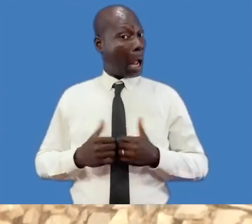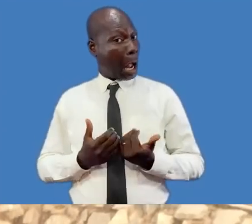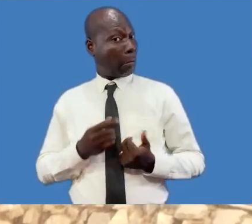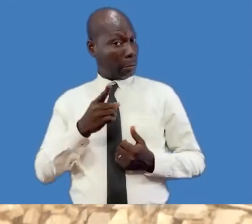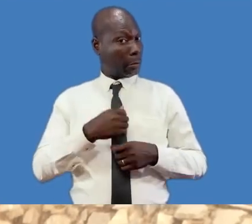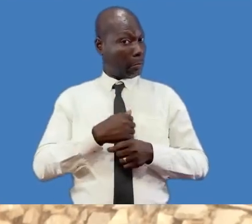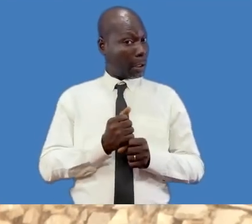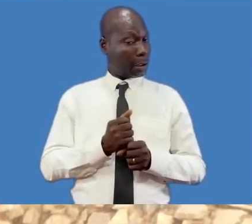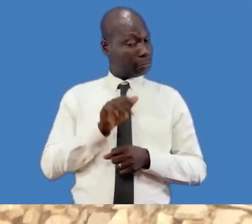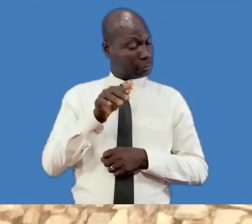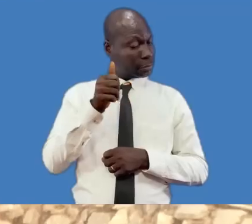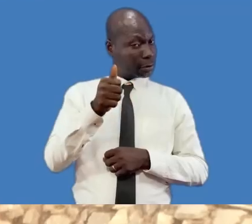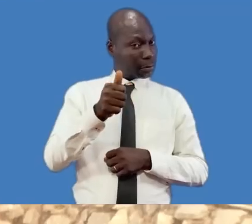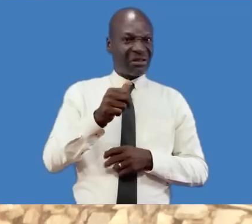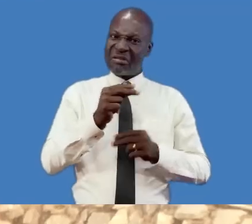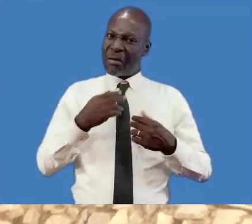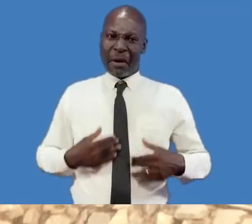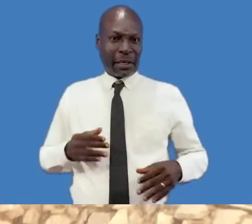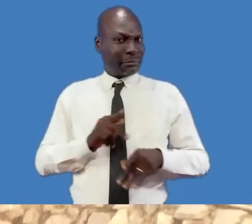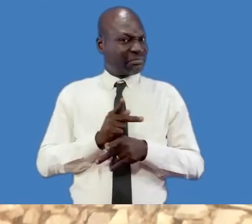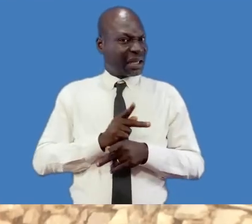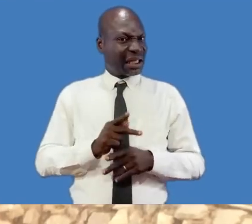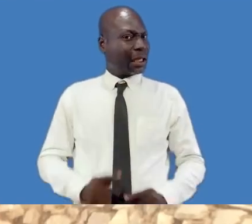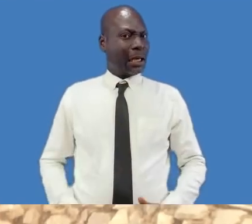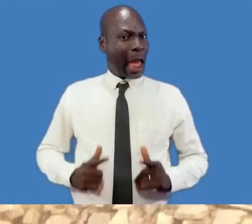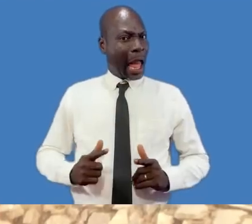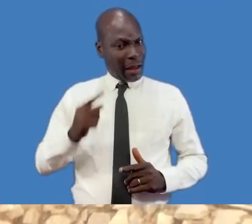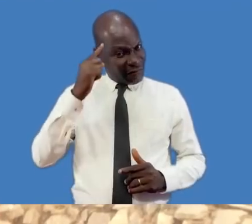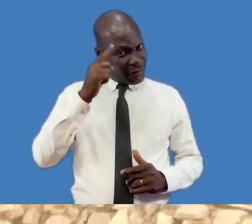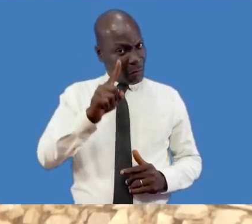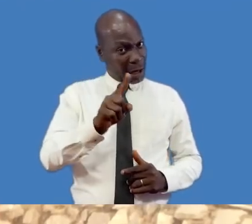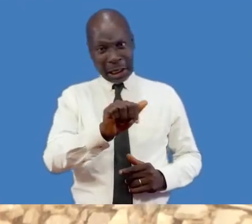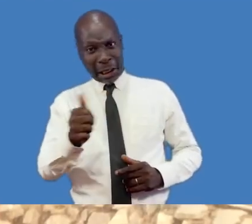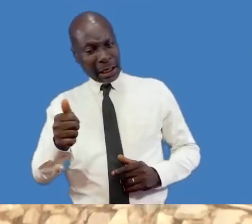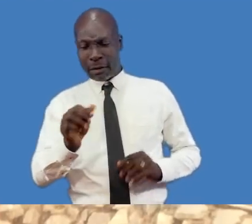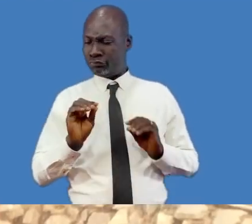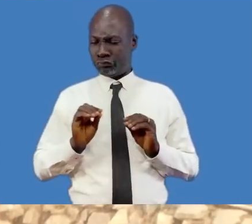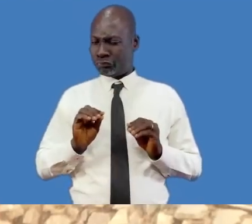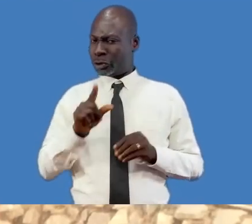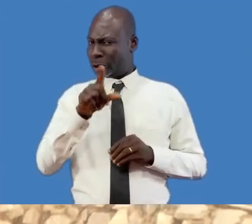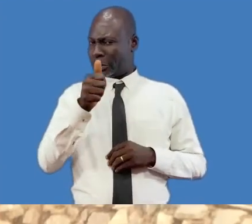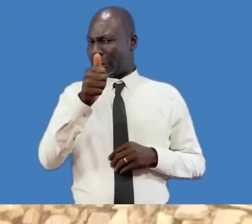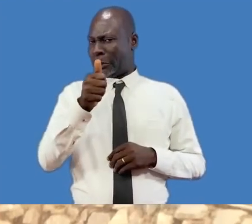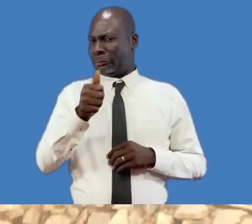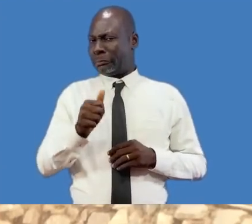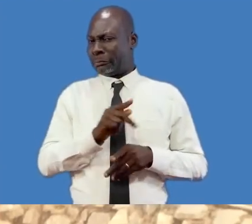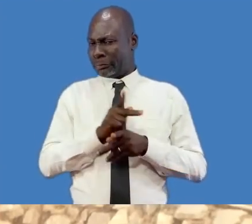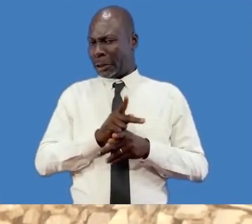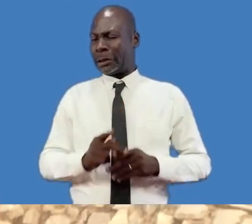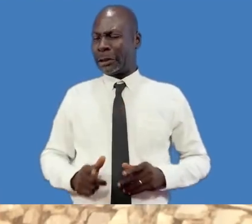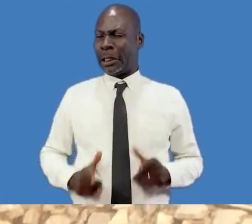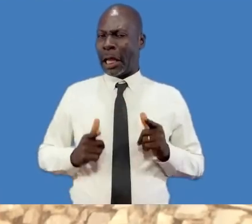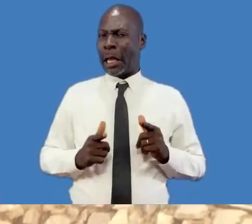wabo obi mo obra ema obi ntihwe ye ena wadwe anya wo se afe foforo no ayasimu